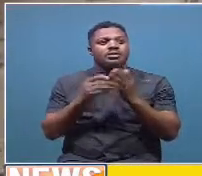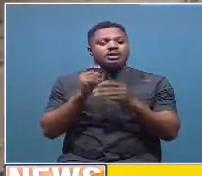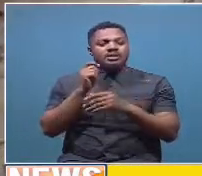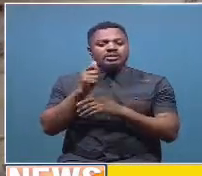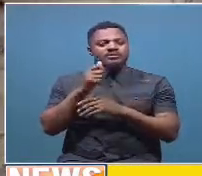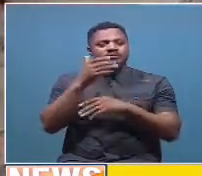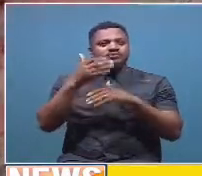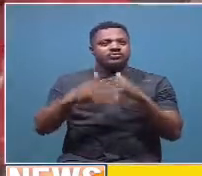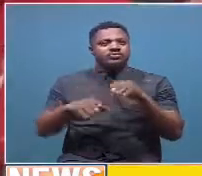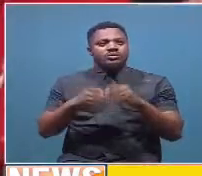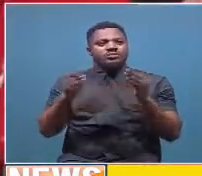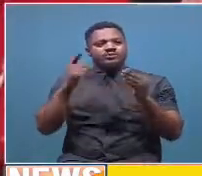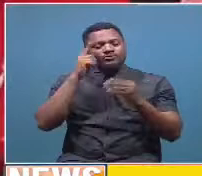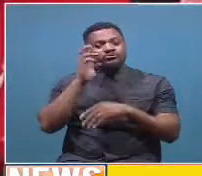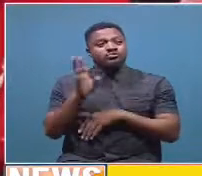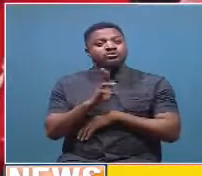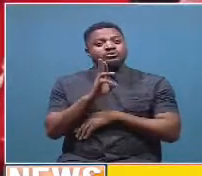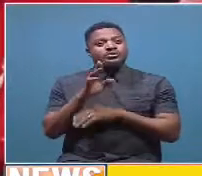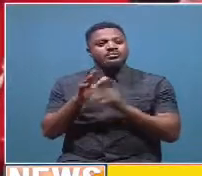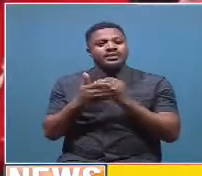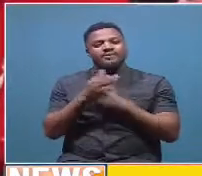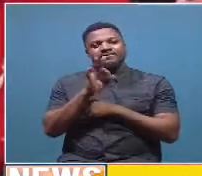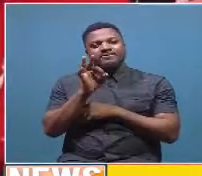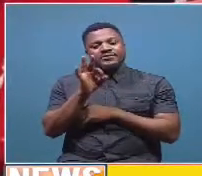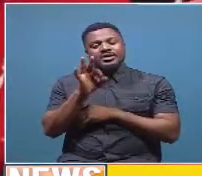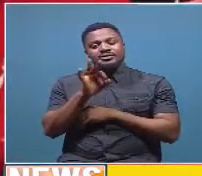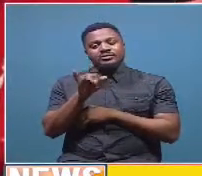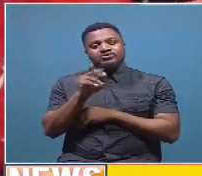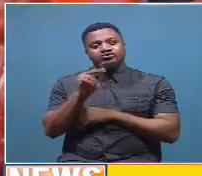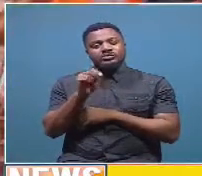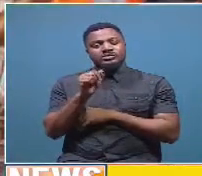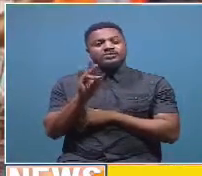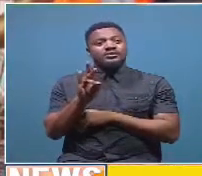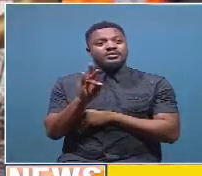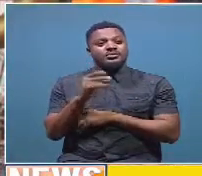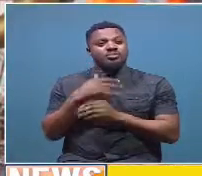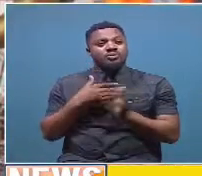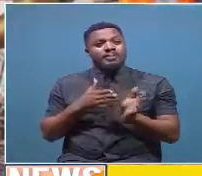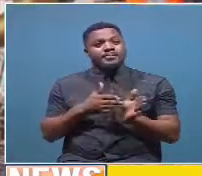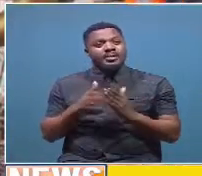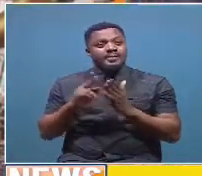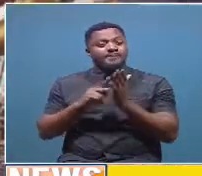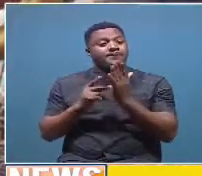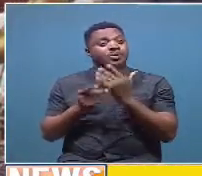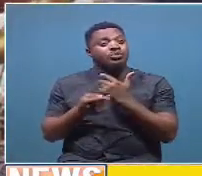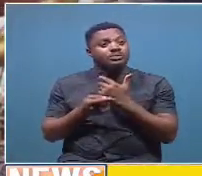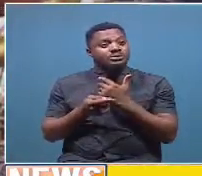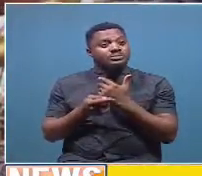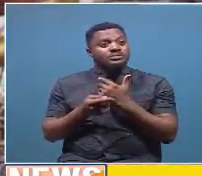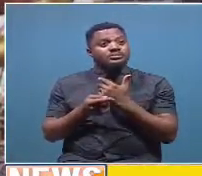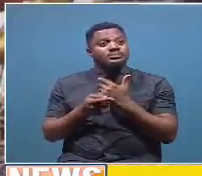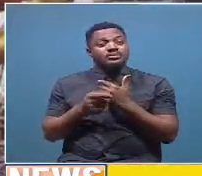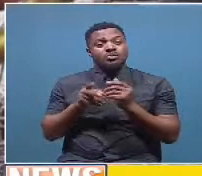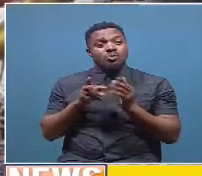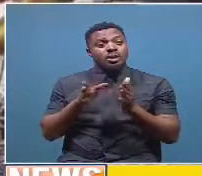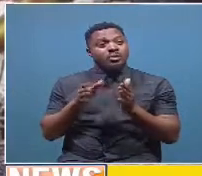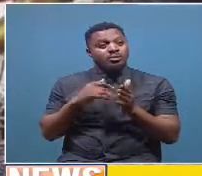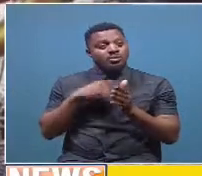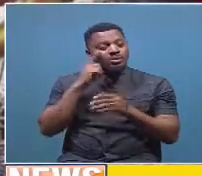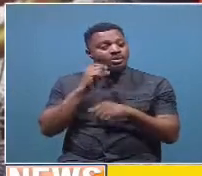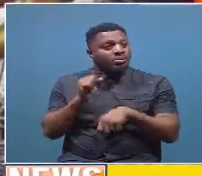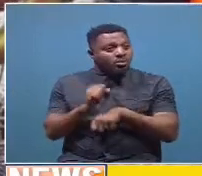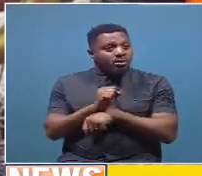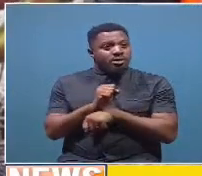and open the stretch for use by Friday, June 17. We planned the project in such a way that we would